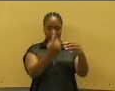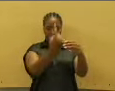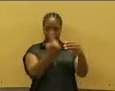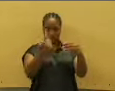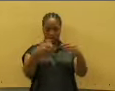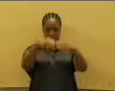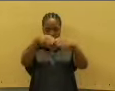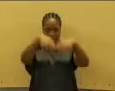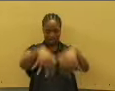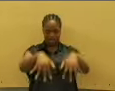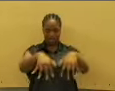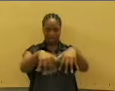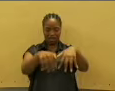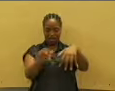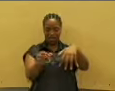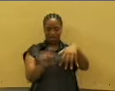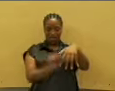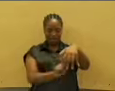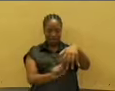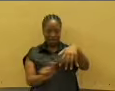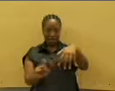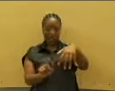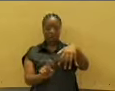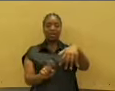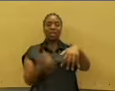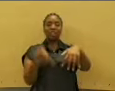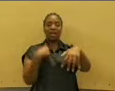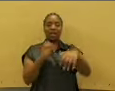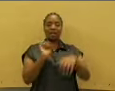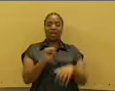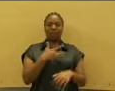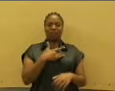social groups and may experience other forms of marginalization.